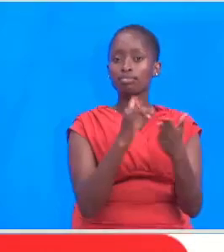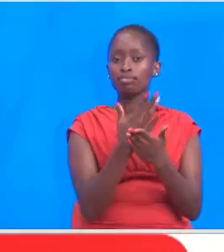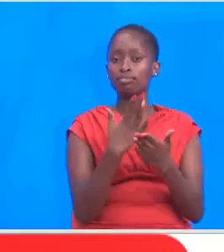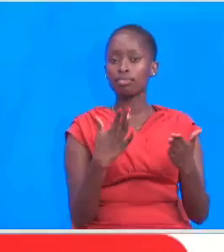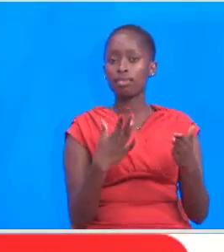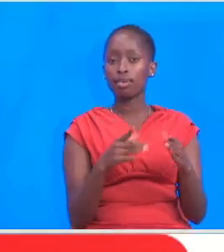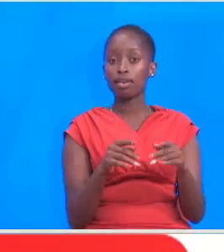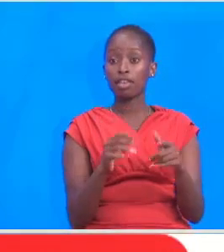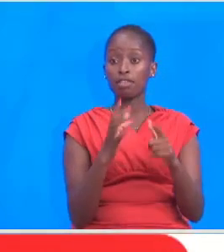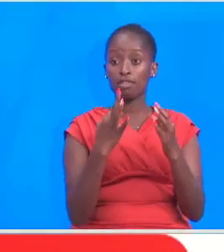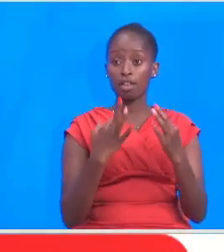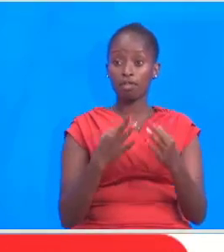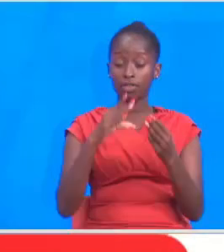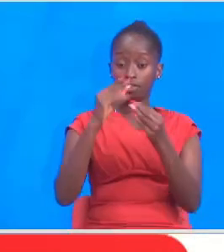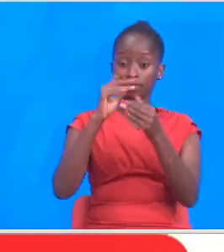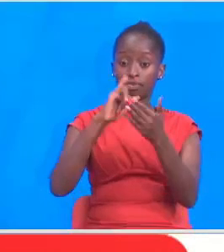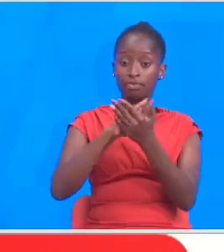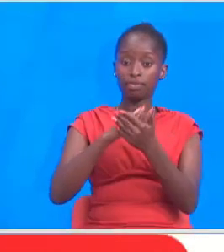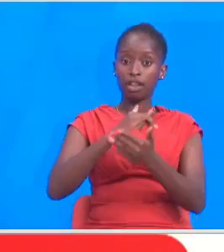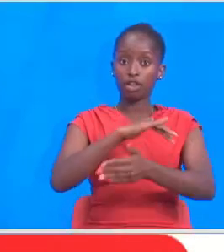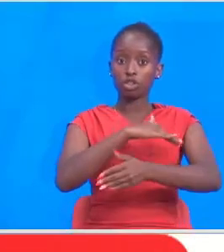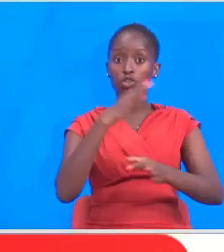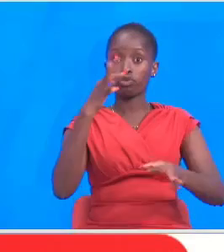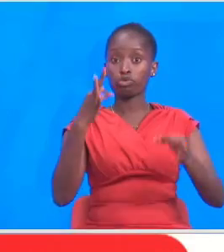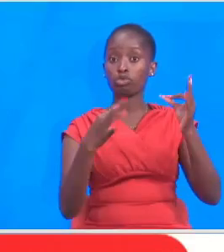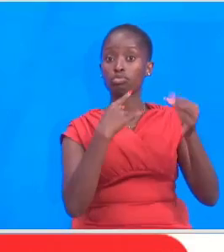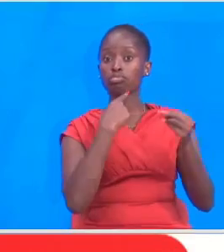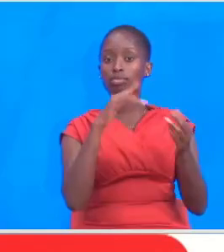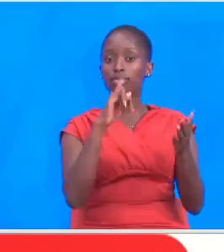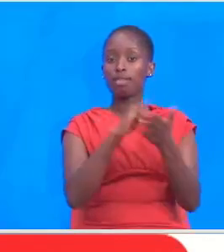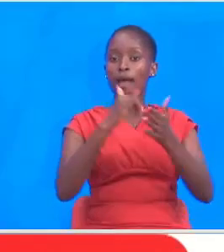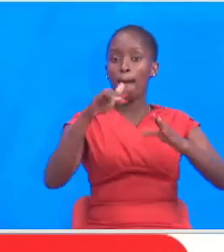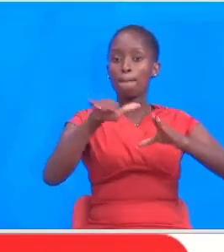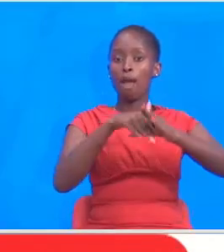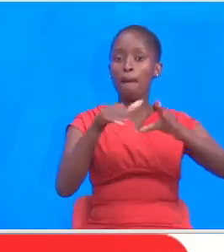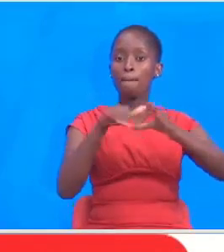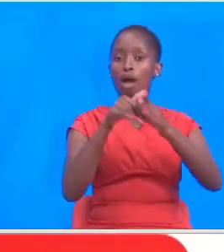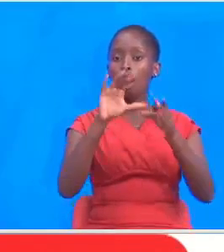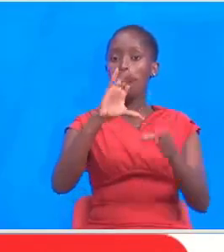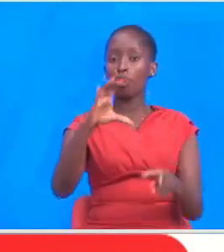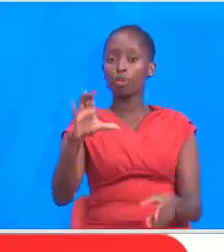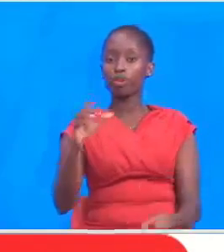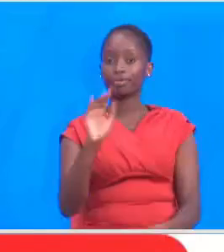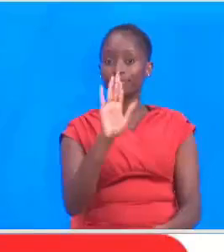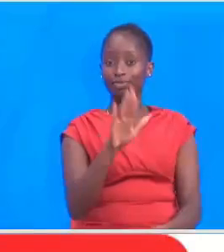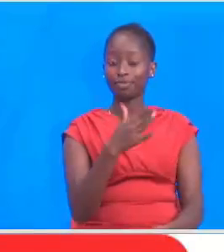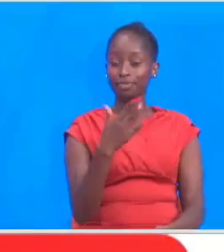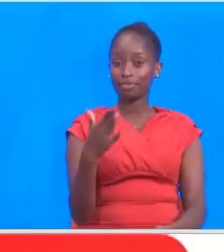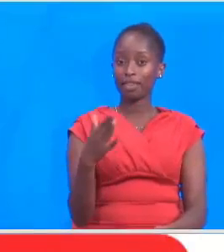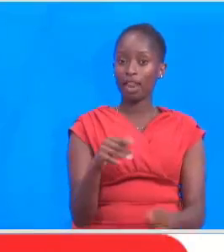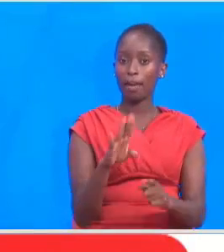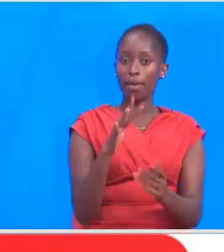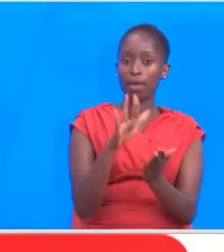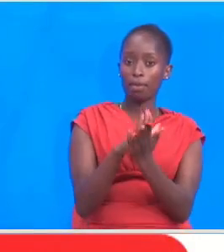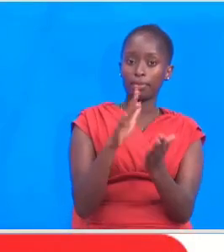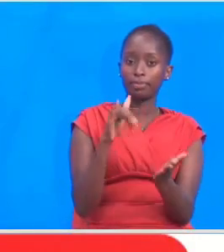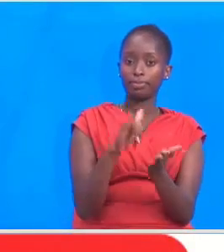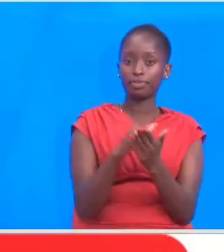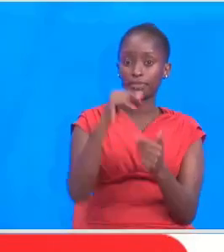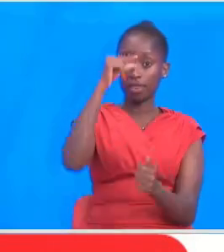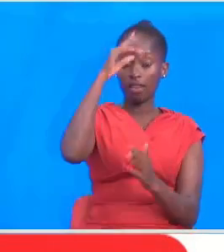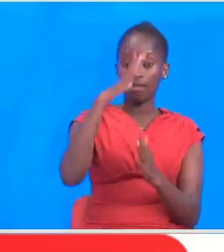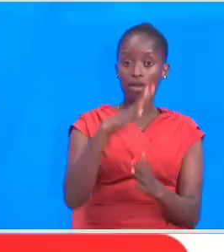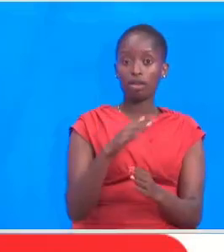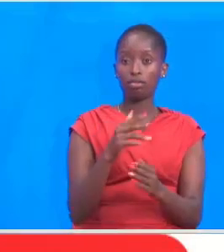by the Chief Justice, saying members of the county assemblies have abused the law by holding governors hostage